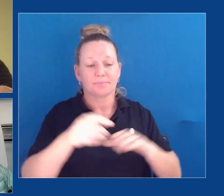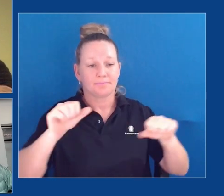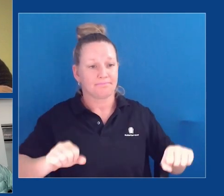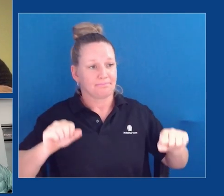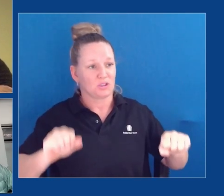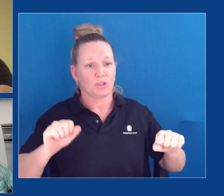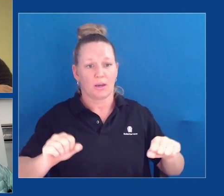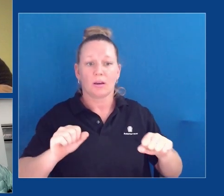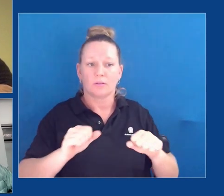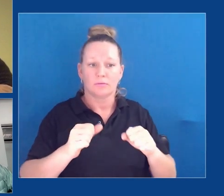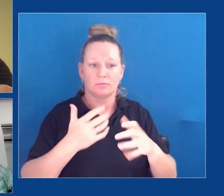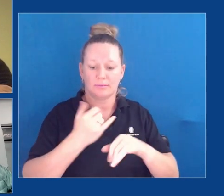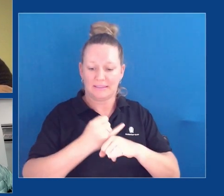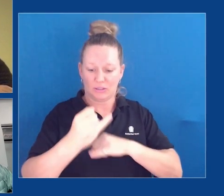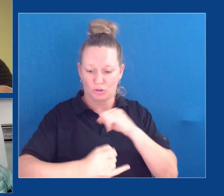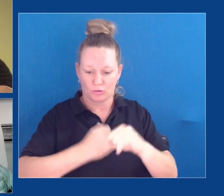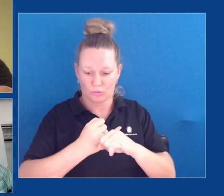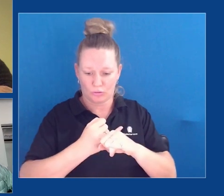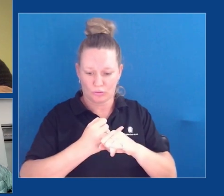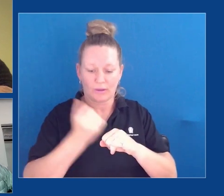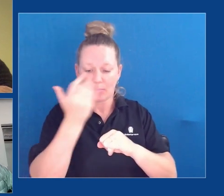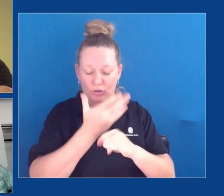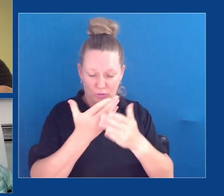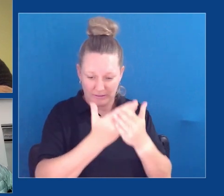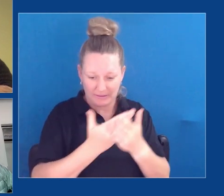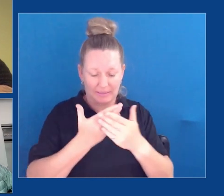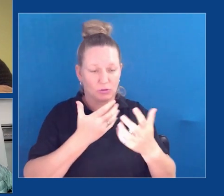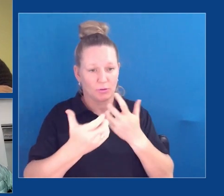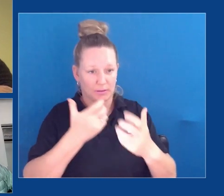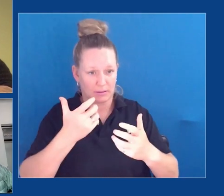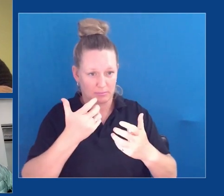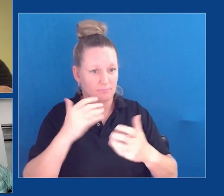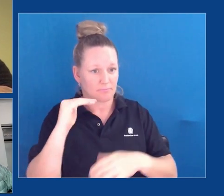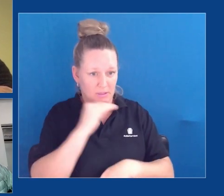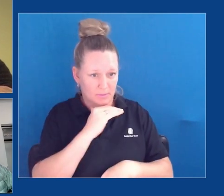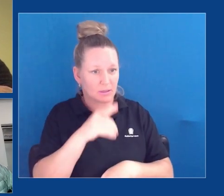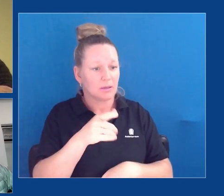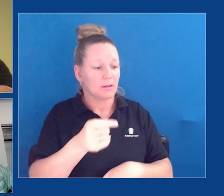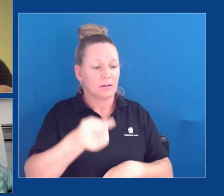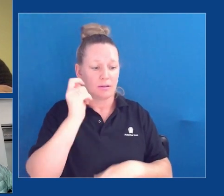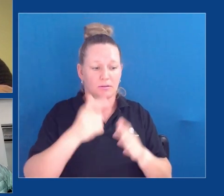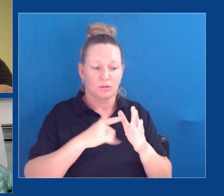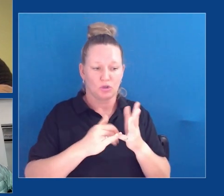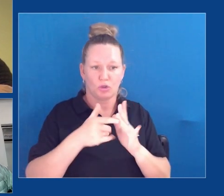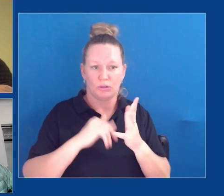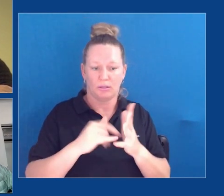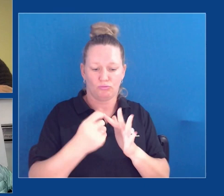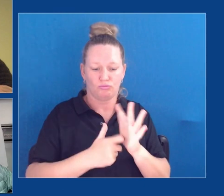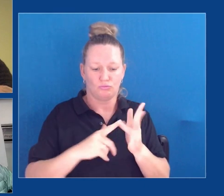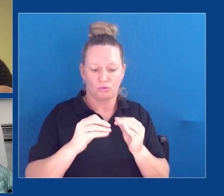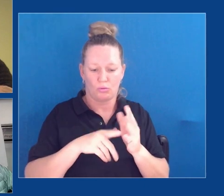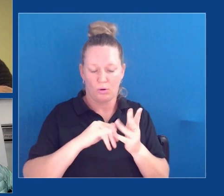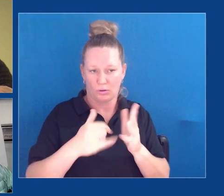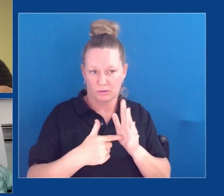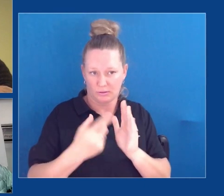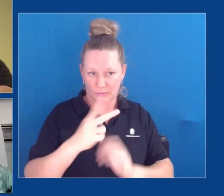at the University of Melbourne since 2000 and was appointed Associate Provost here in 2017. And she is